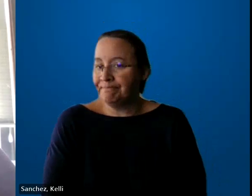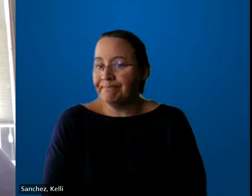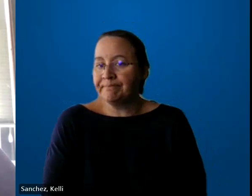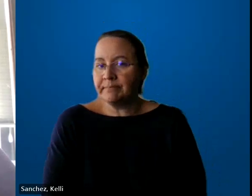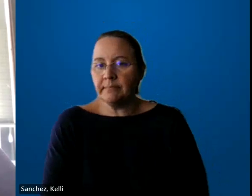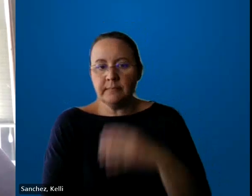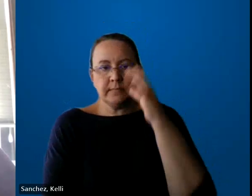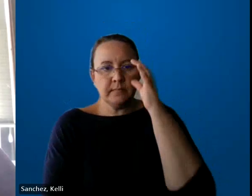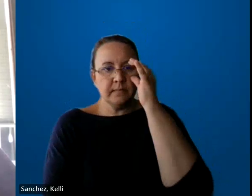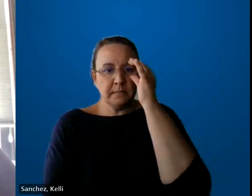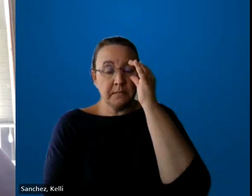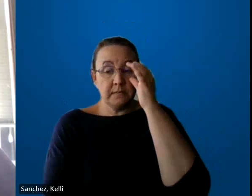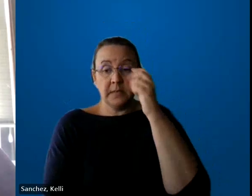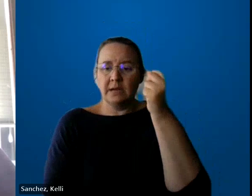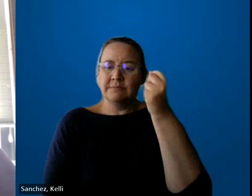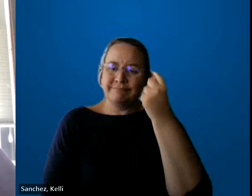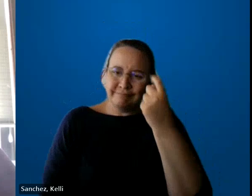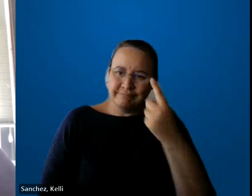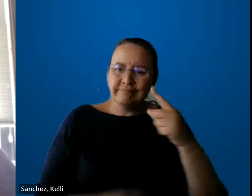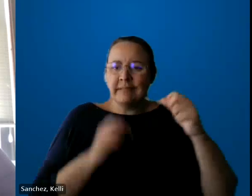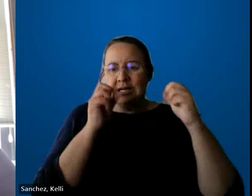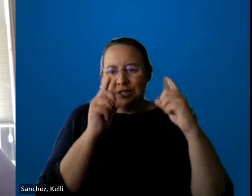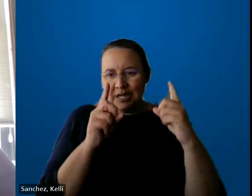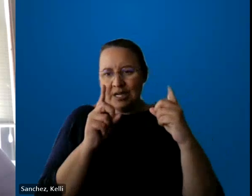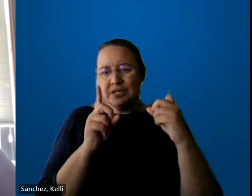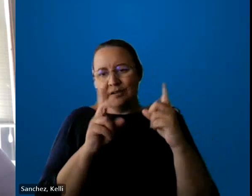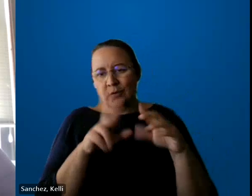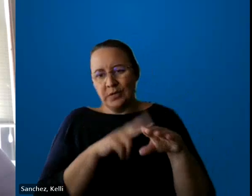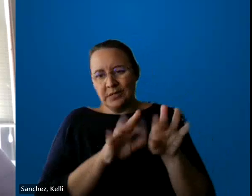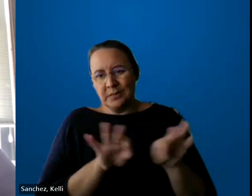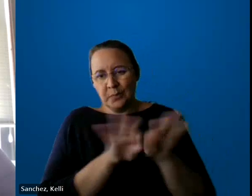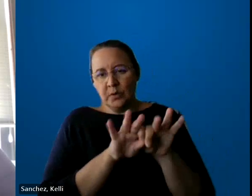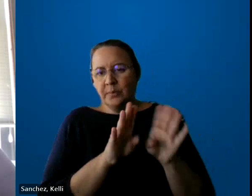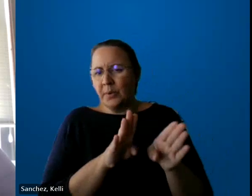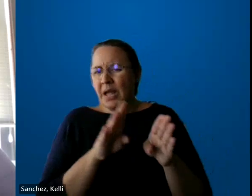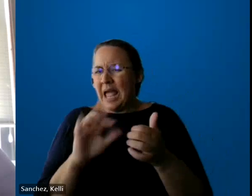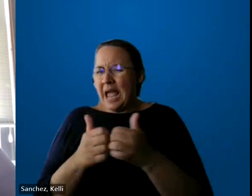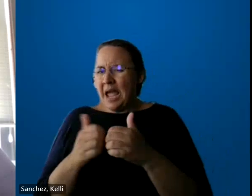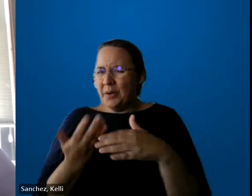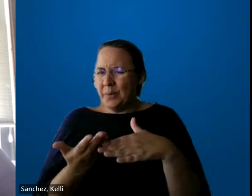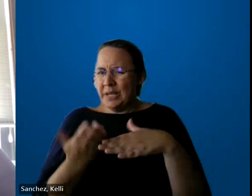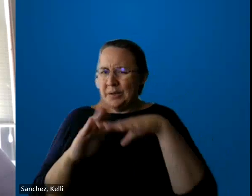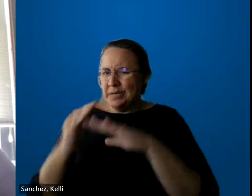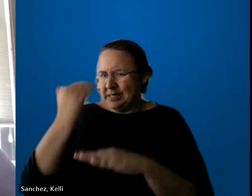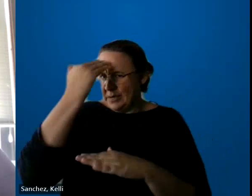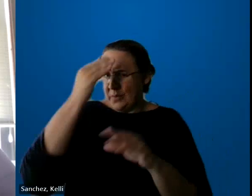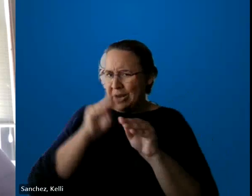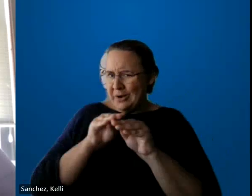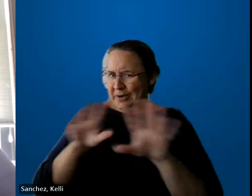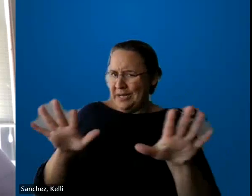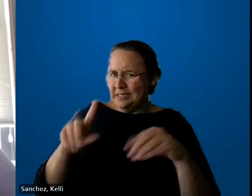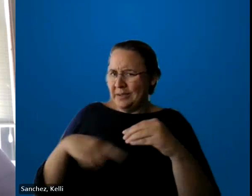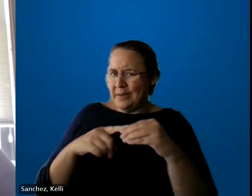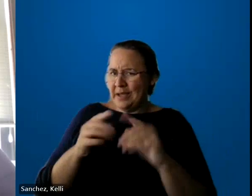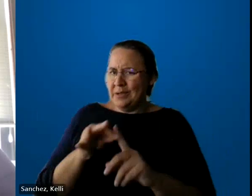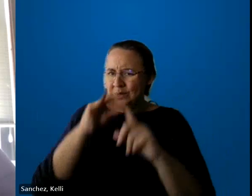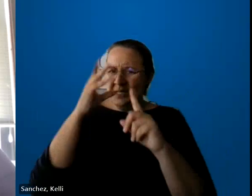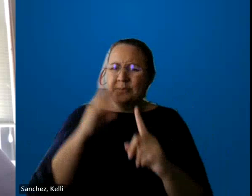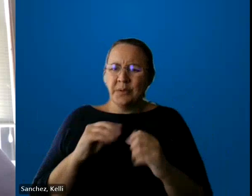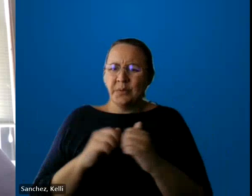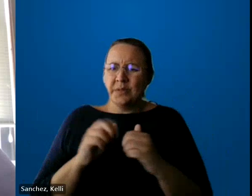So besides education, I mean, education is key, but how else can we increase awareness of the unique experiences of people